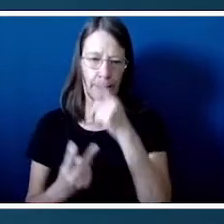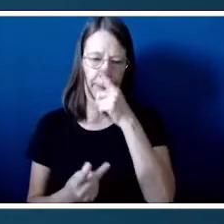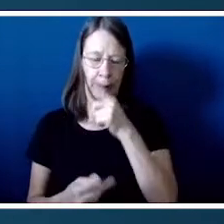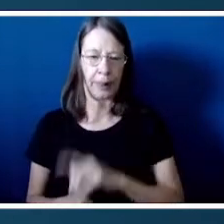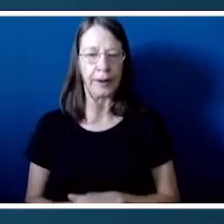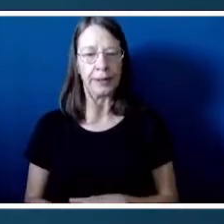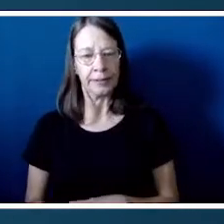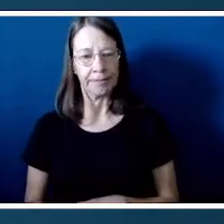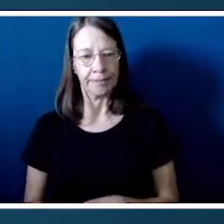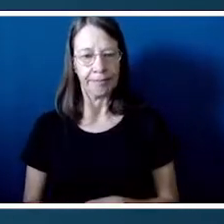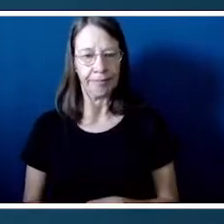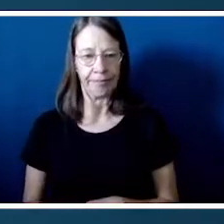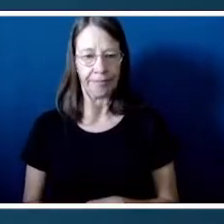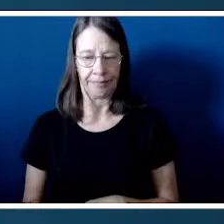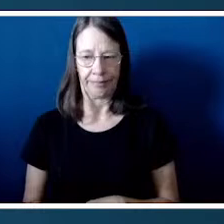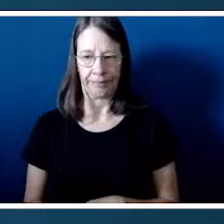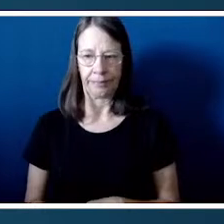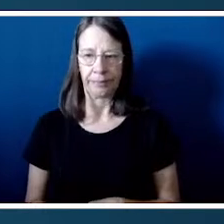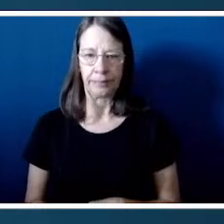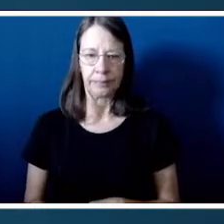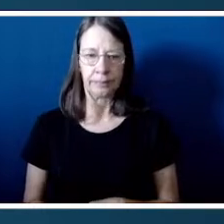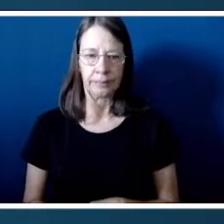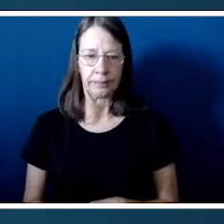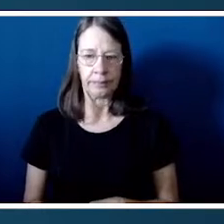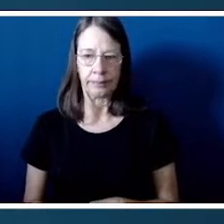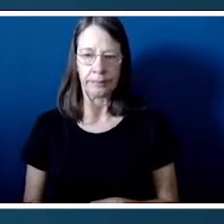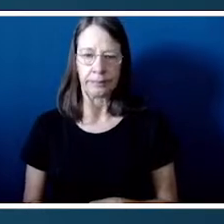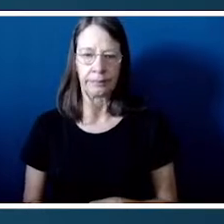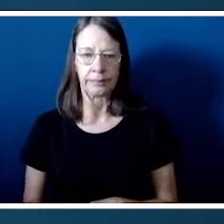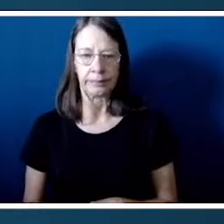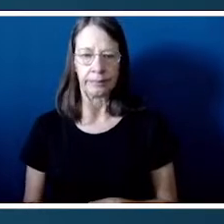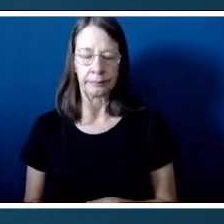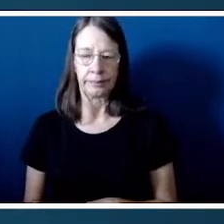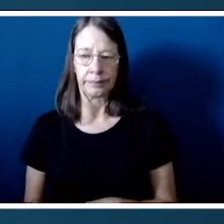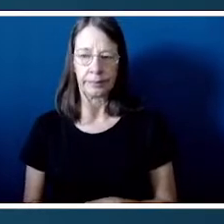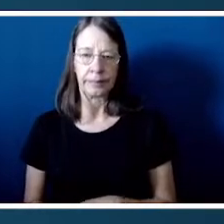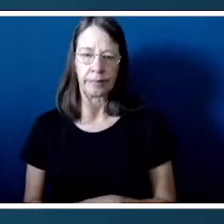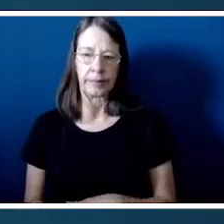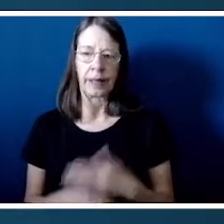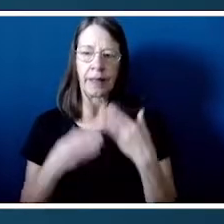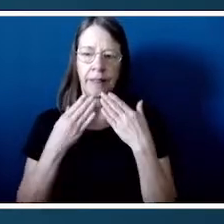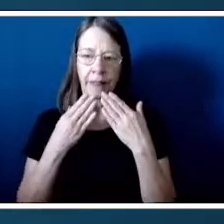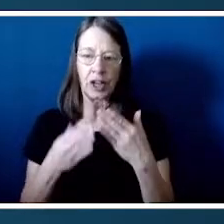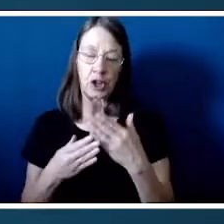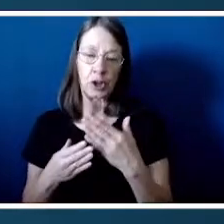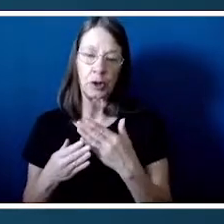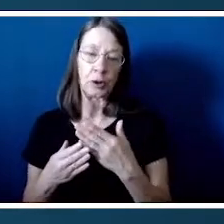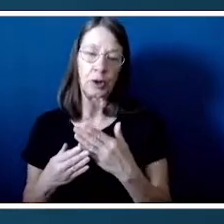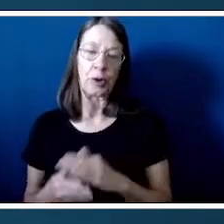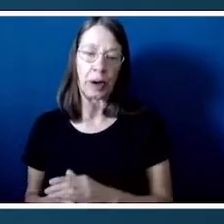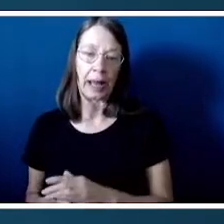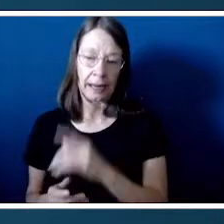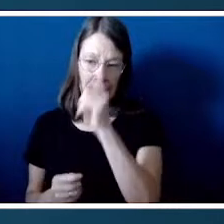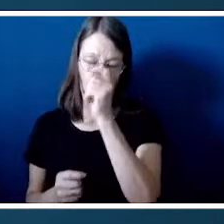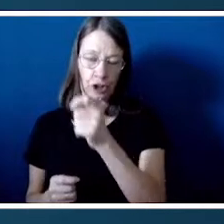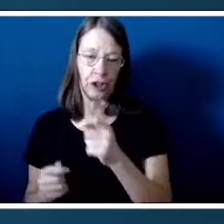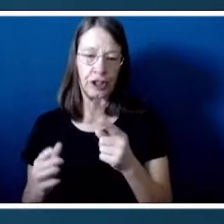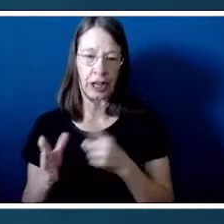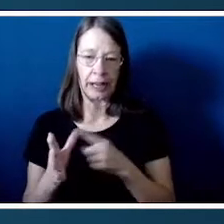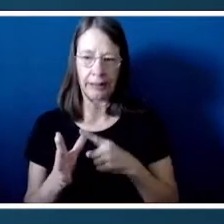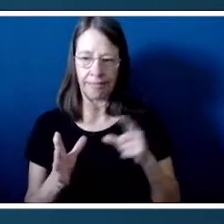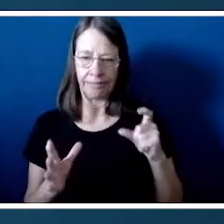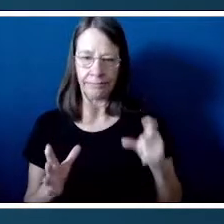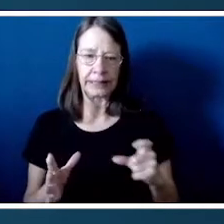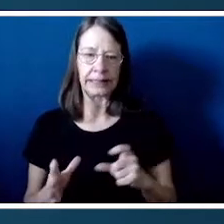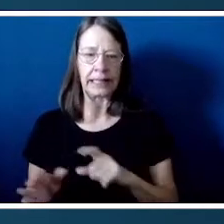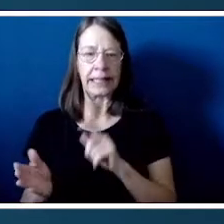take this opportunity to thank and acknowledge our AAC sponsors, including our returning sponsors from 2022, the